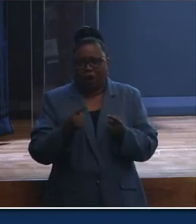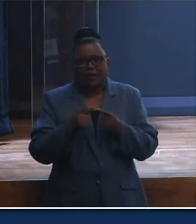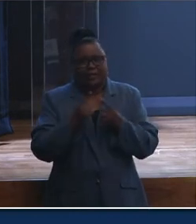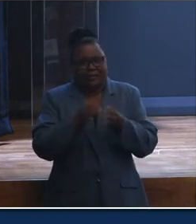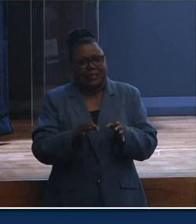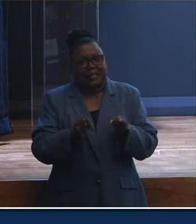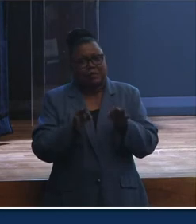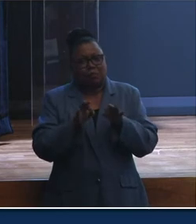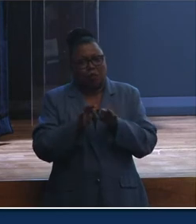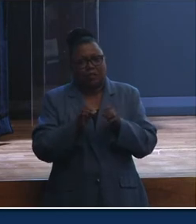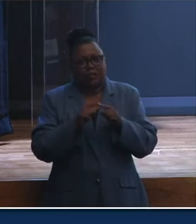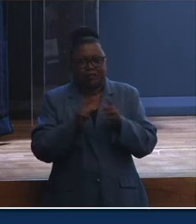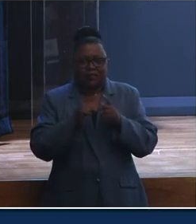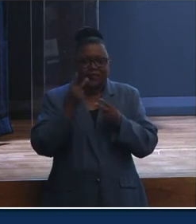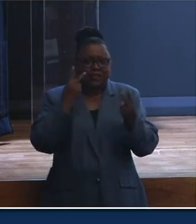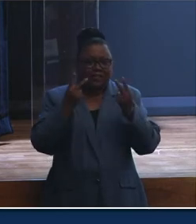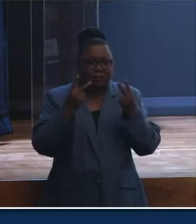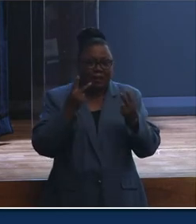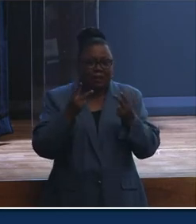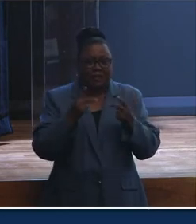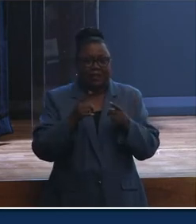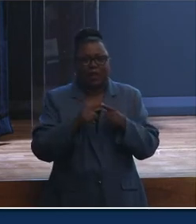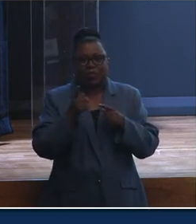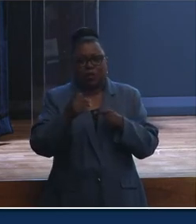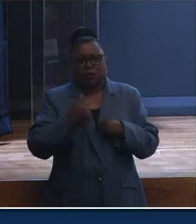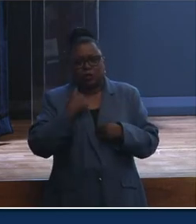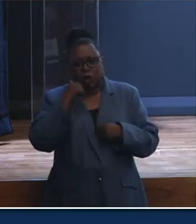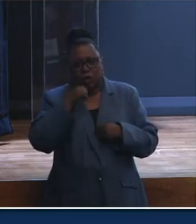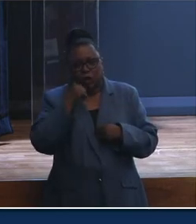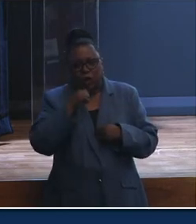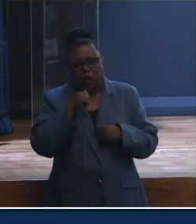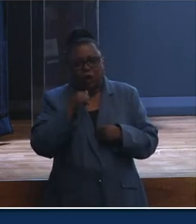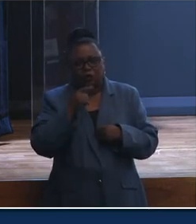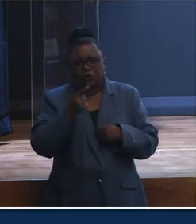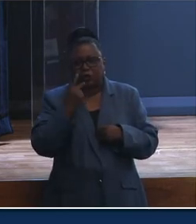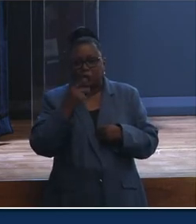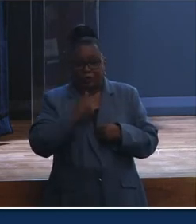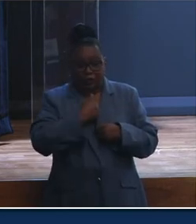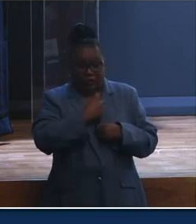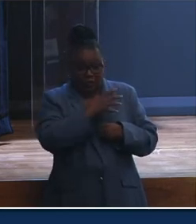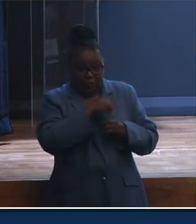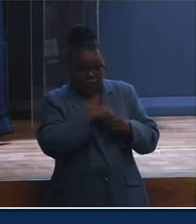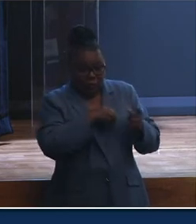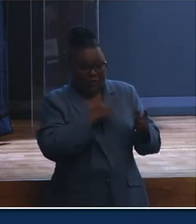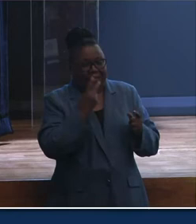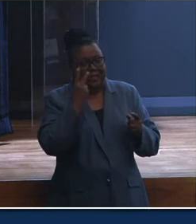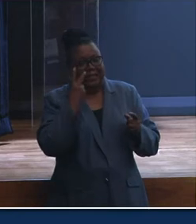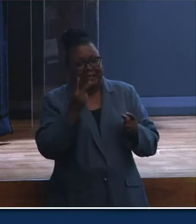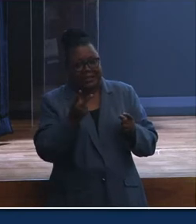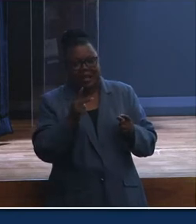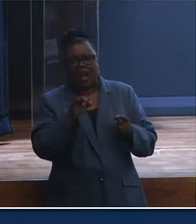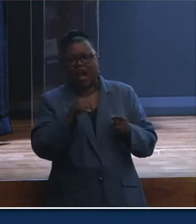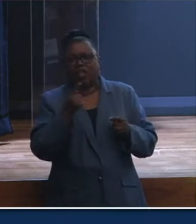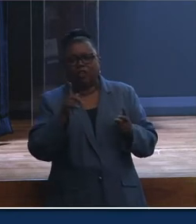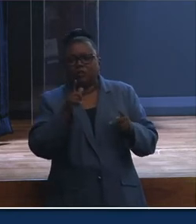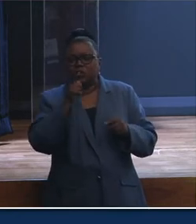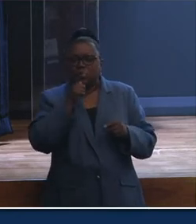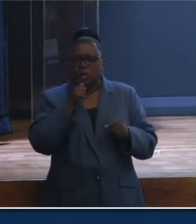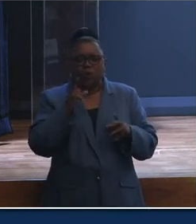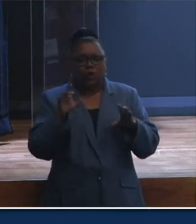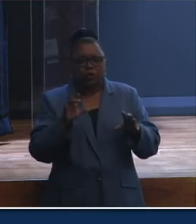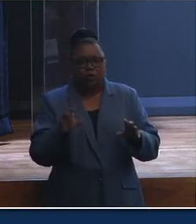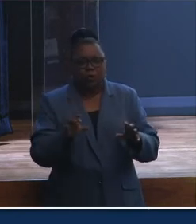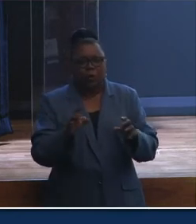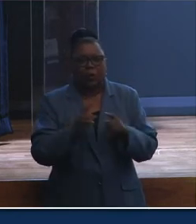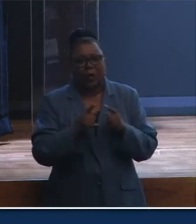the importance of visibility, right? Those young girls, yourself included, seeing others who were